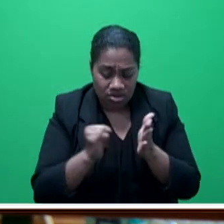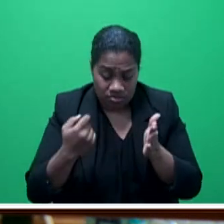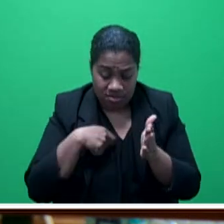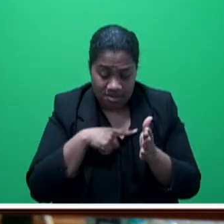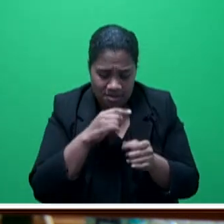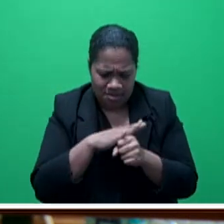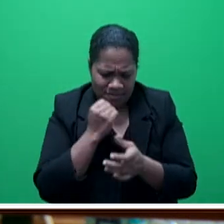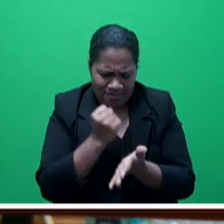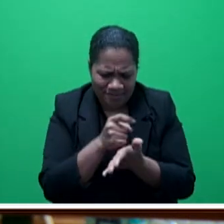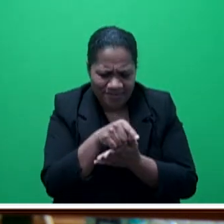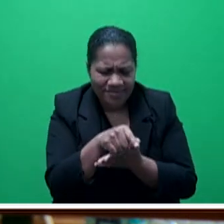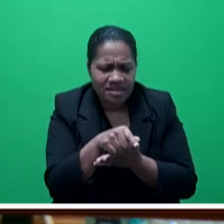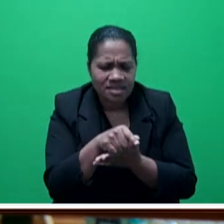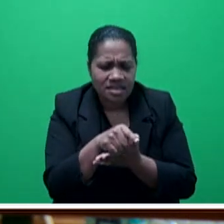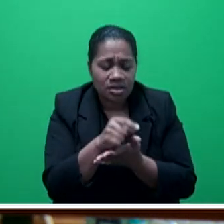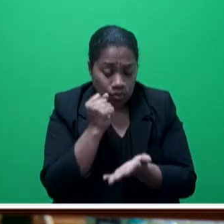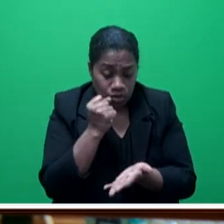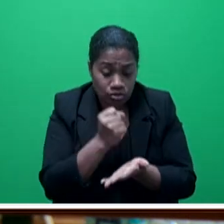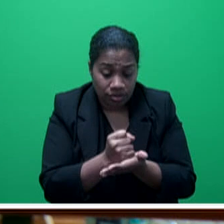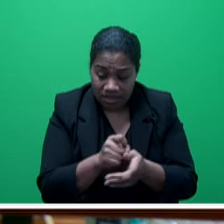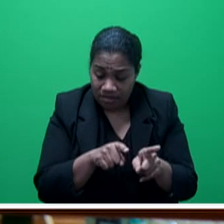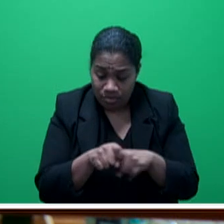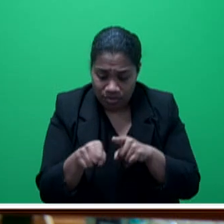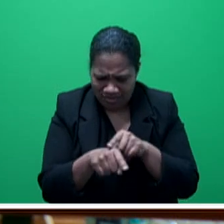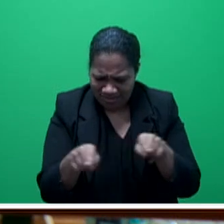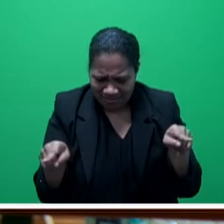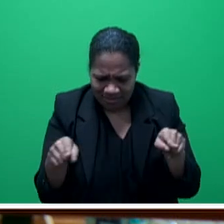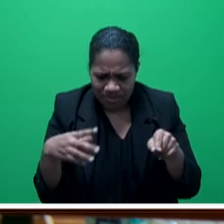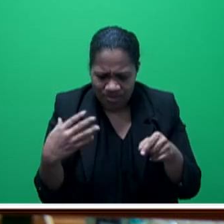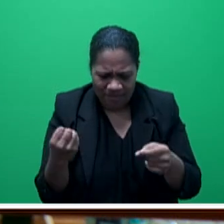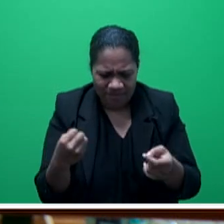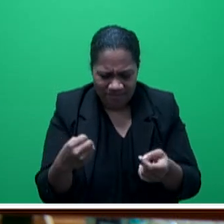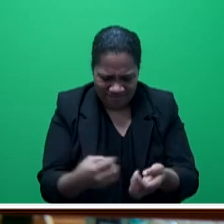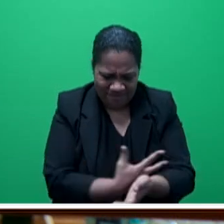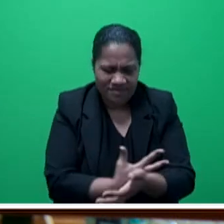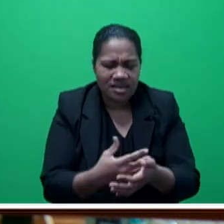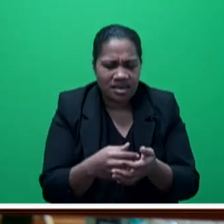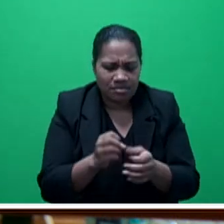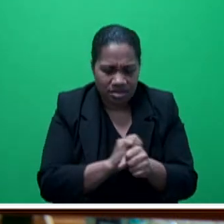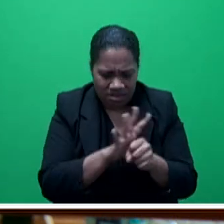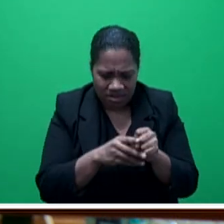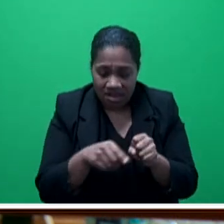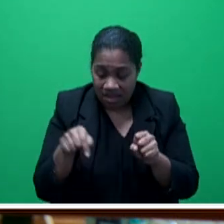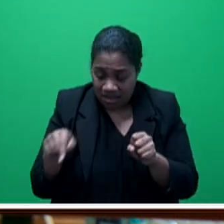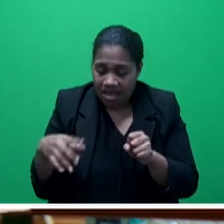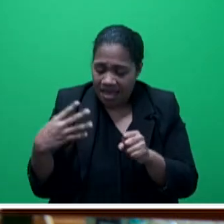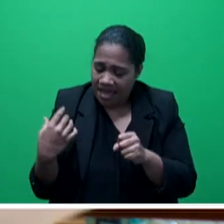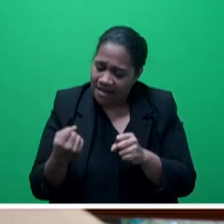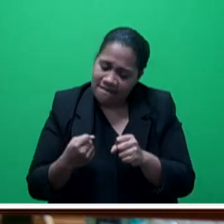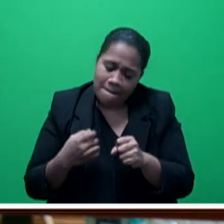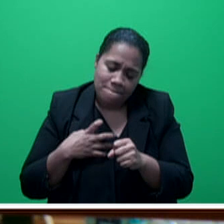those households most affected by COVID-19 pandemic have the means and support to become more